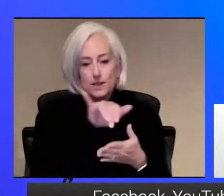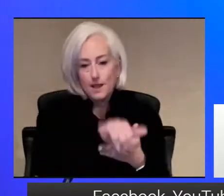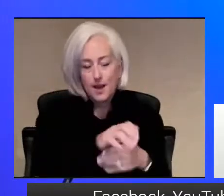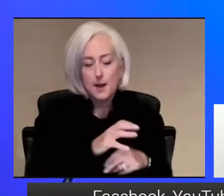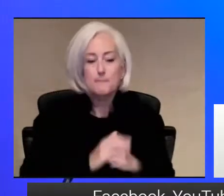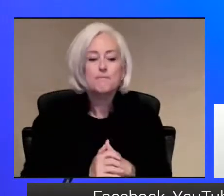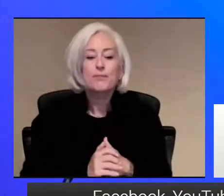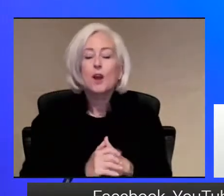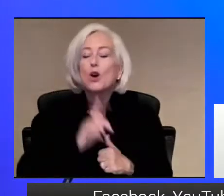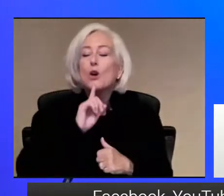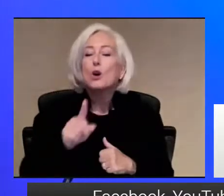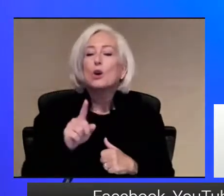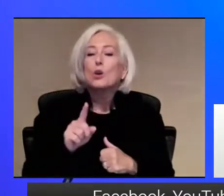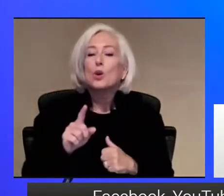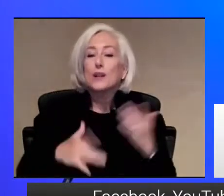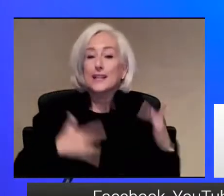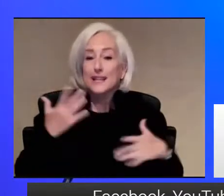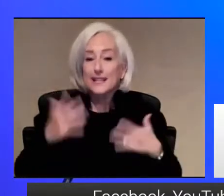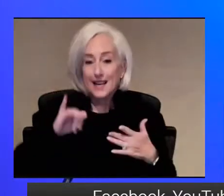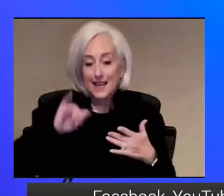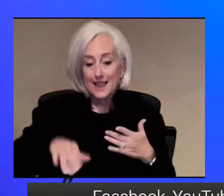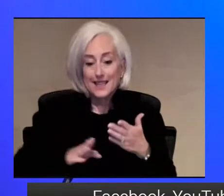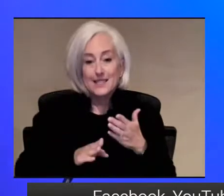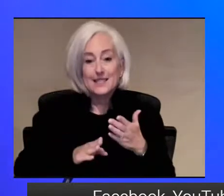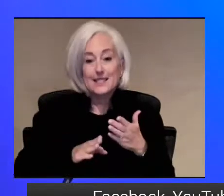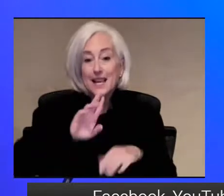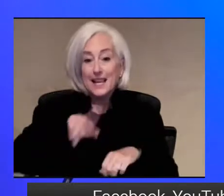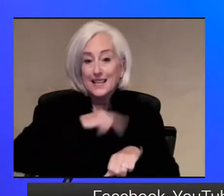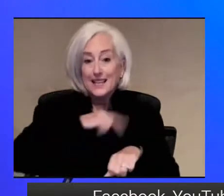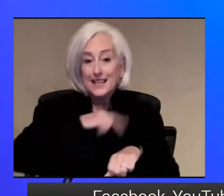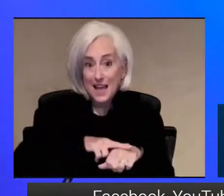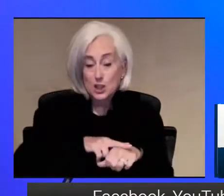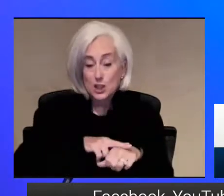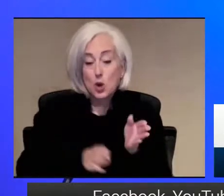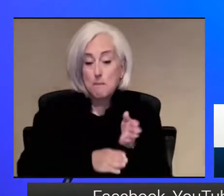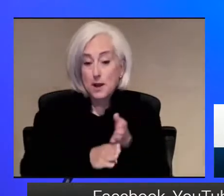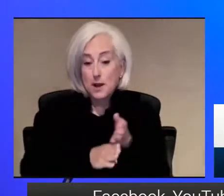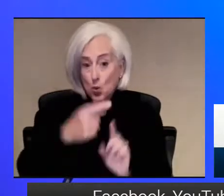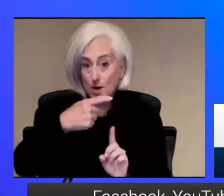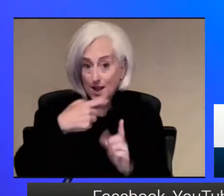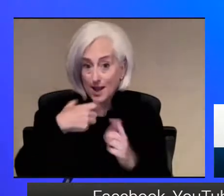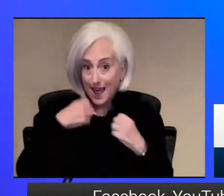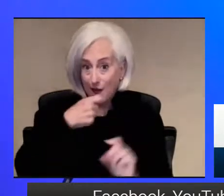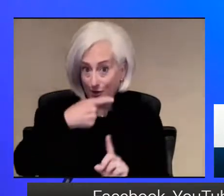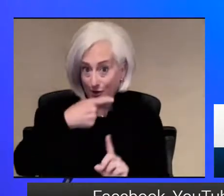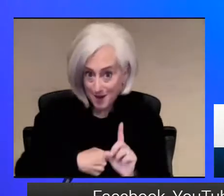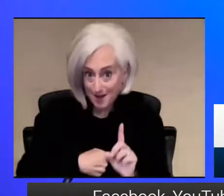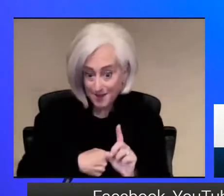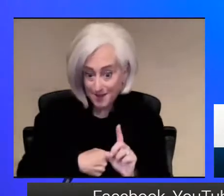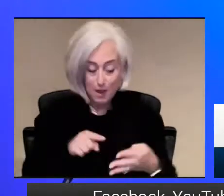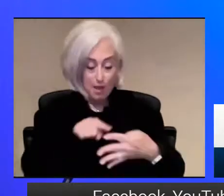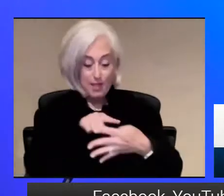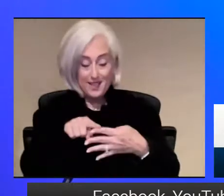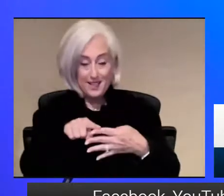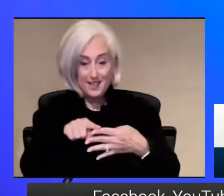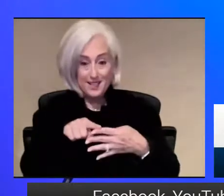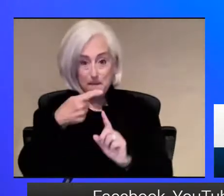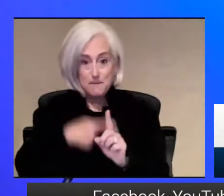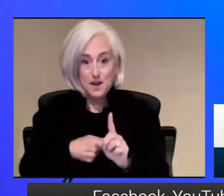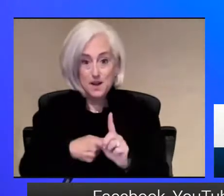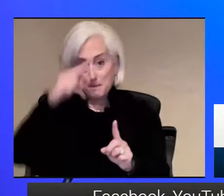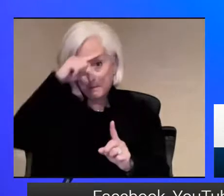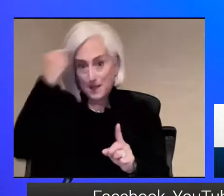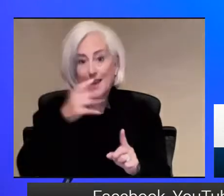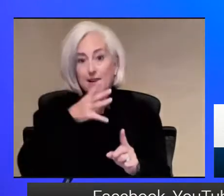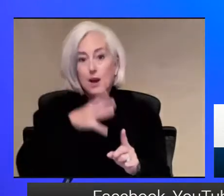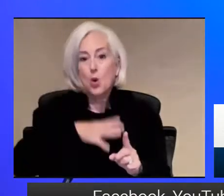that this is National Minority Health Month, but the first week of this month is Black Women's